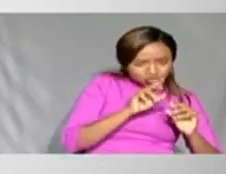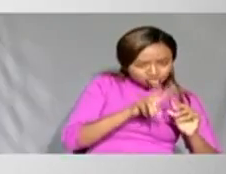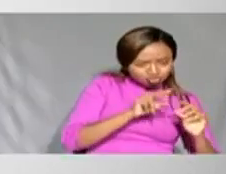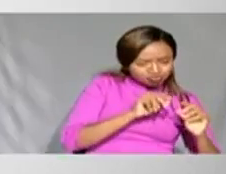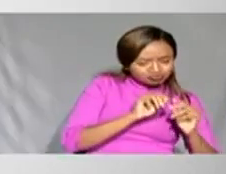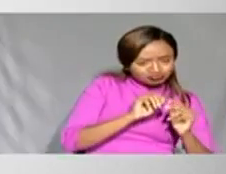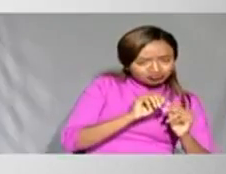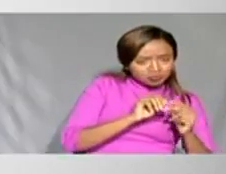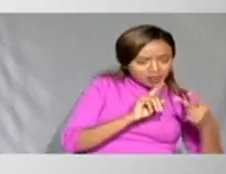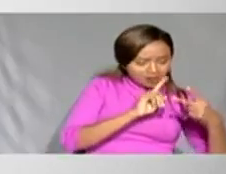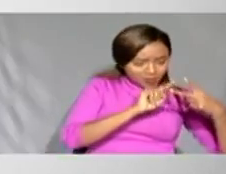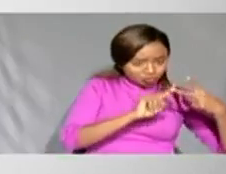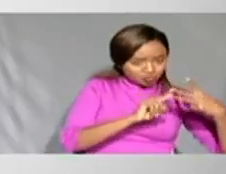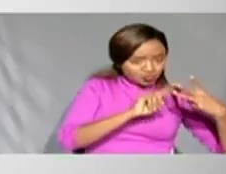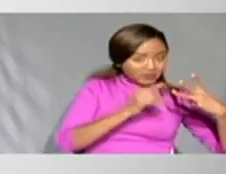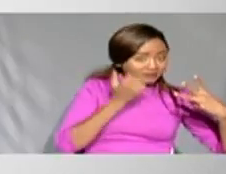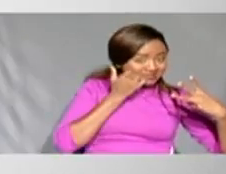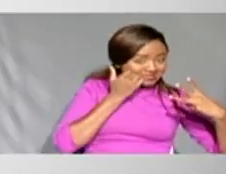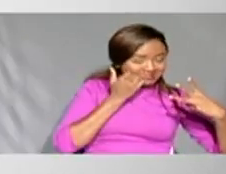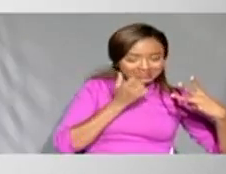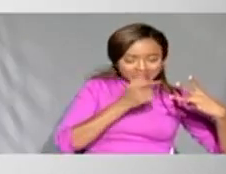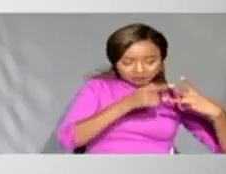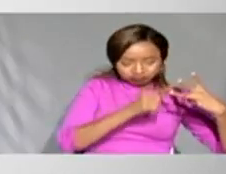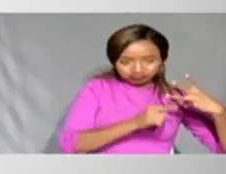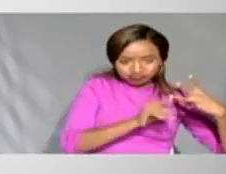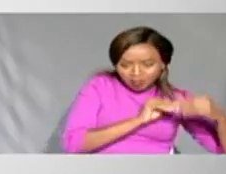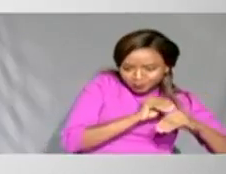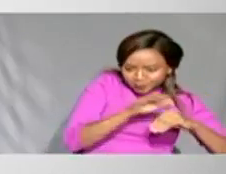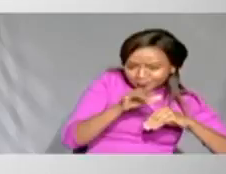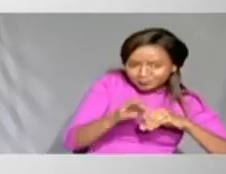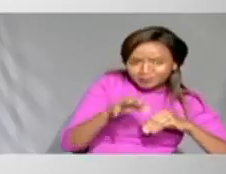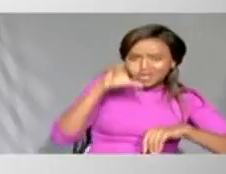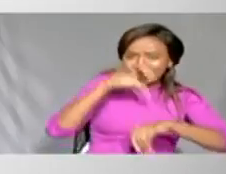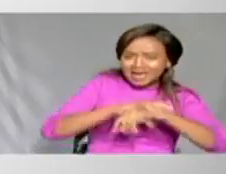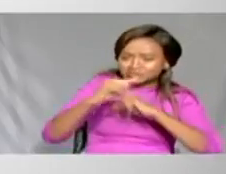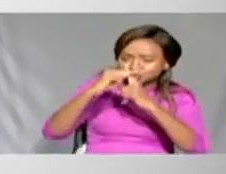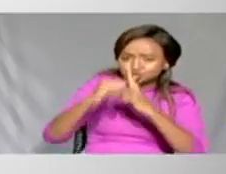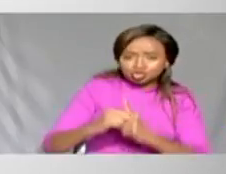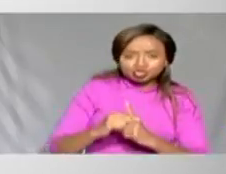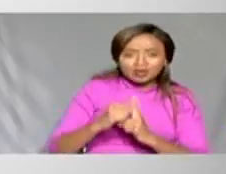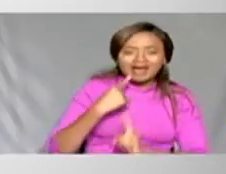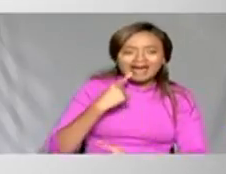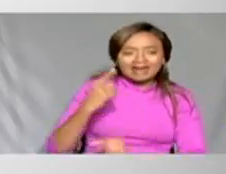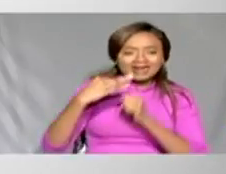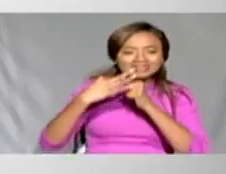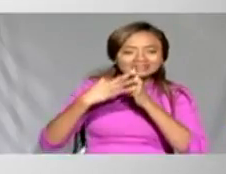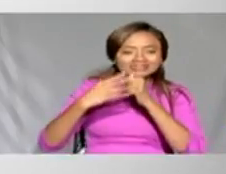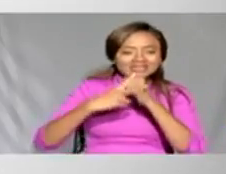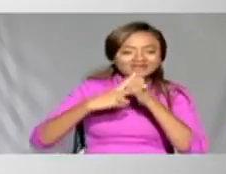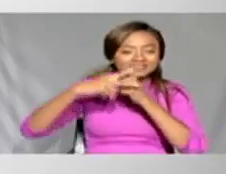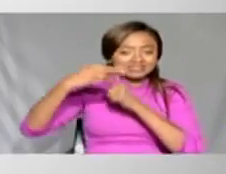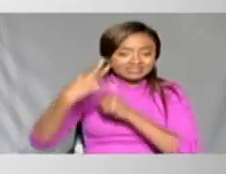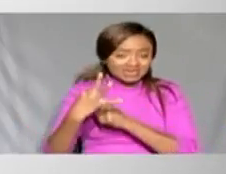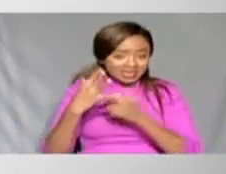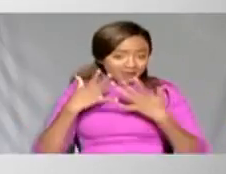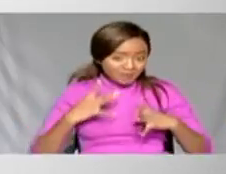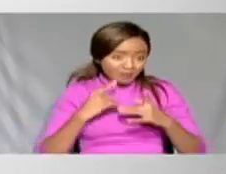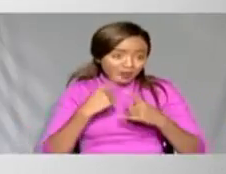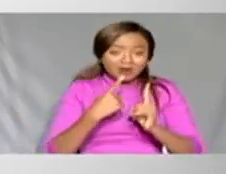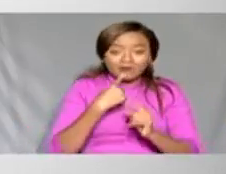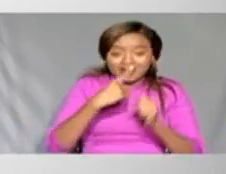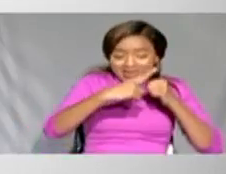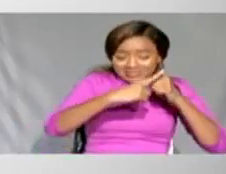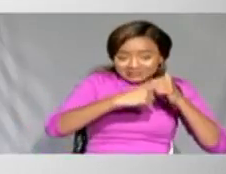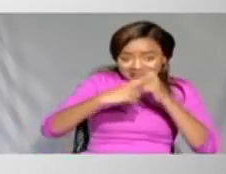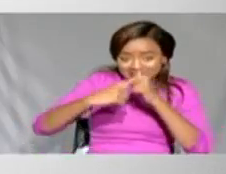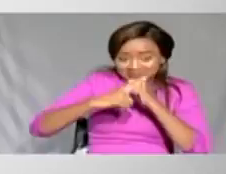to patient two and three. By Thursday, government had tested 173 people. Although 166 contacts